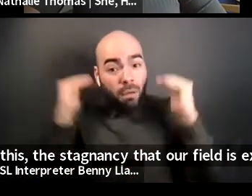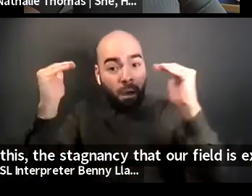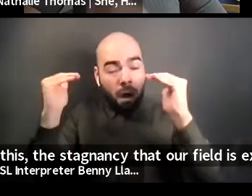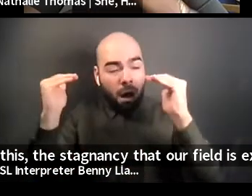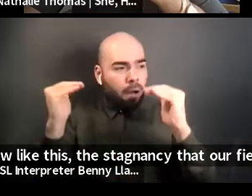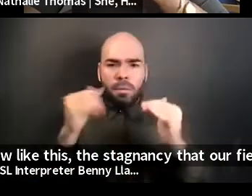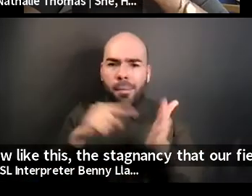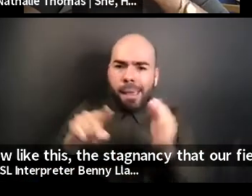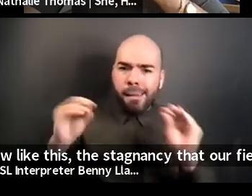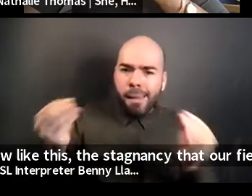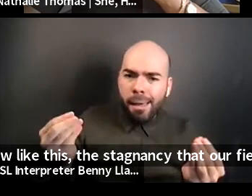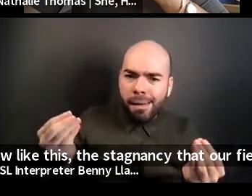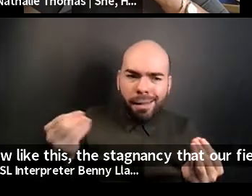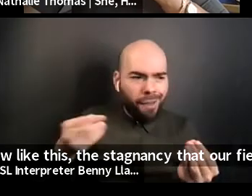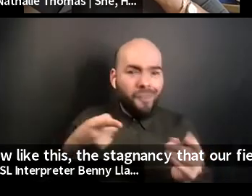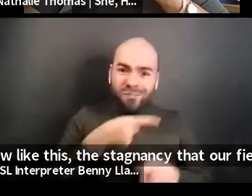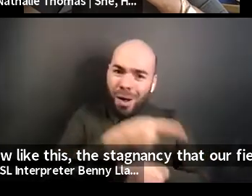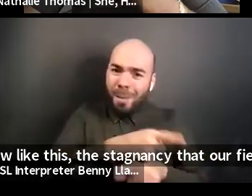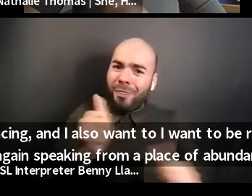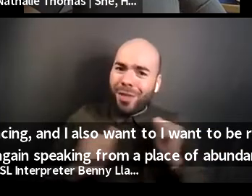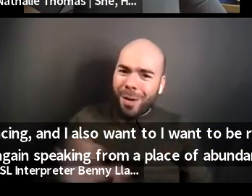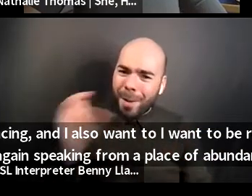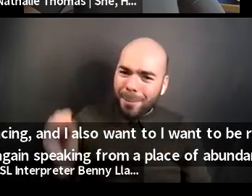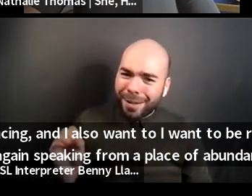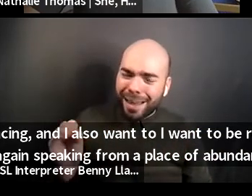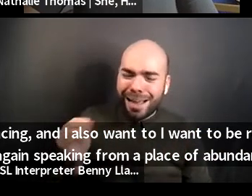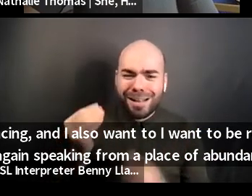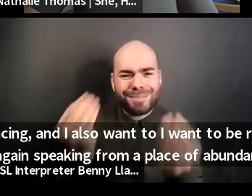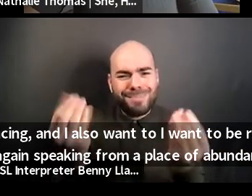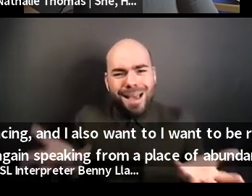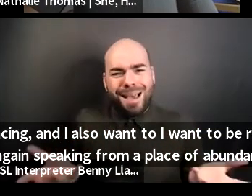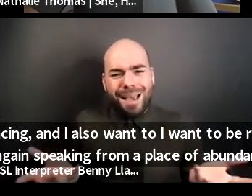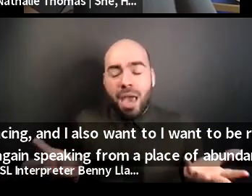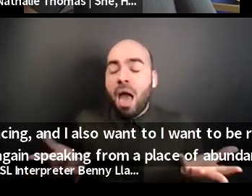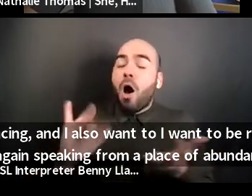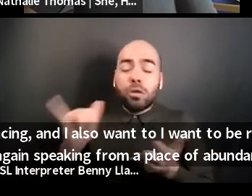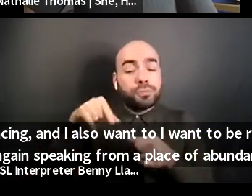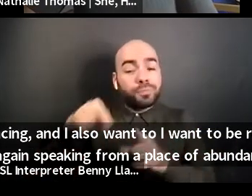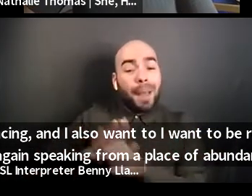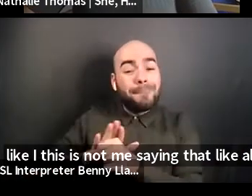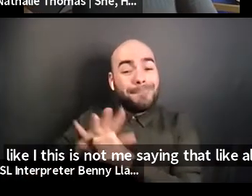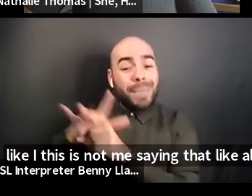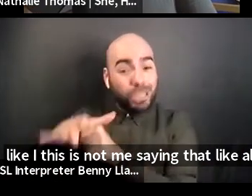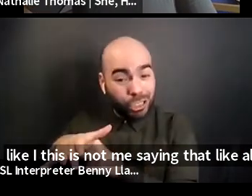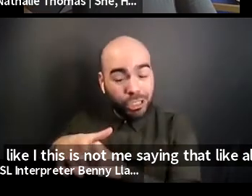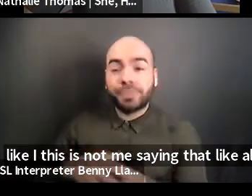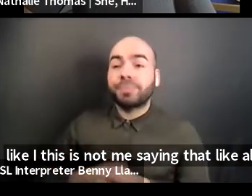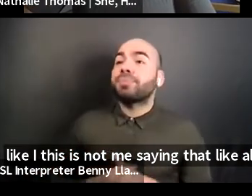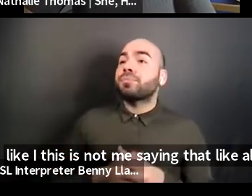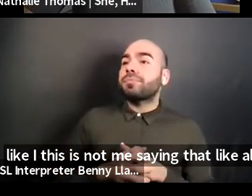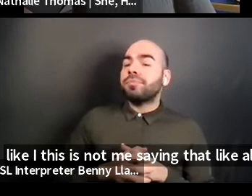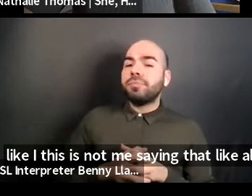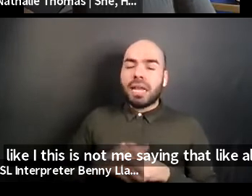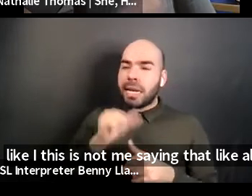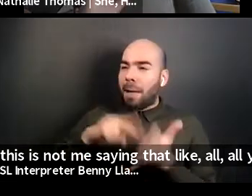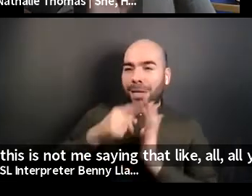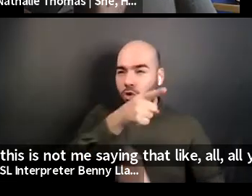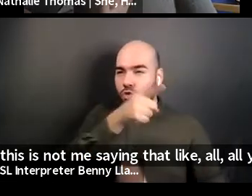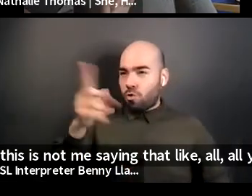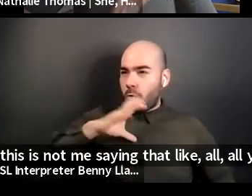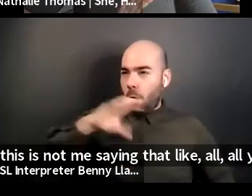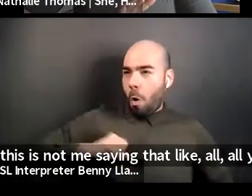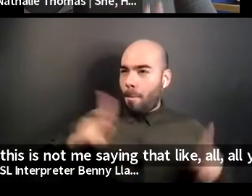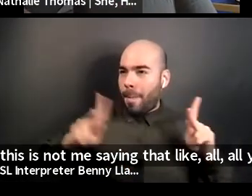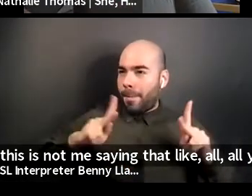clear, again, speaking from a place of abundance. Like this is not me saying that like all you old heads need to retire, I'm done.